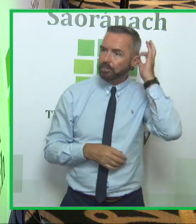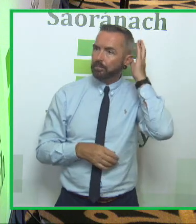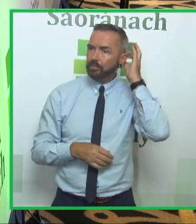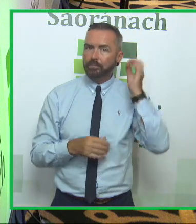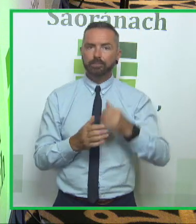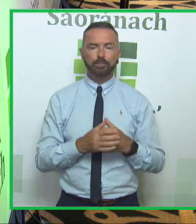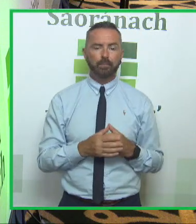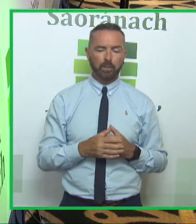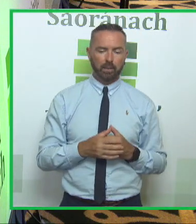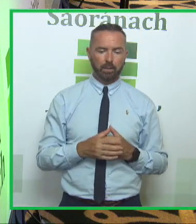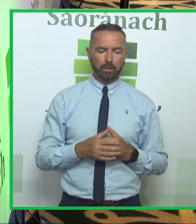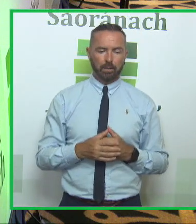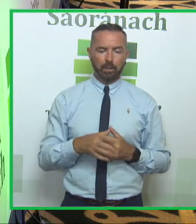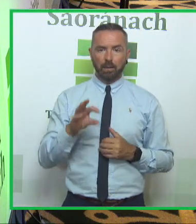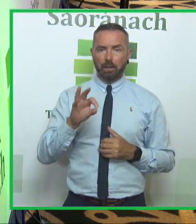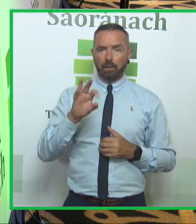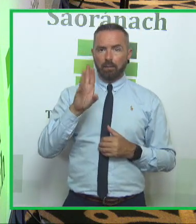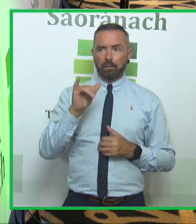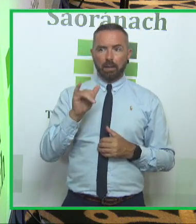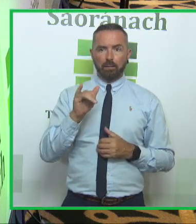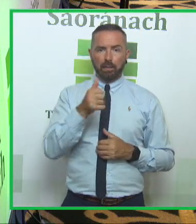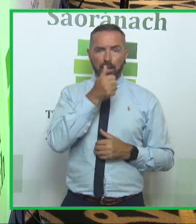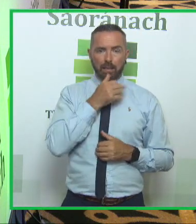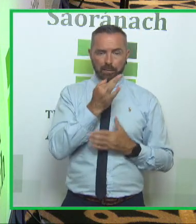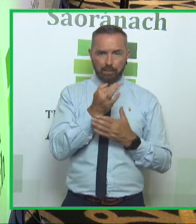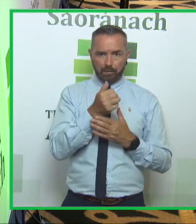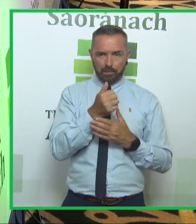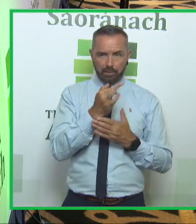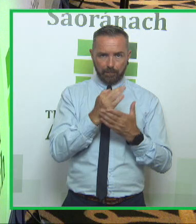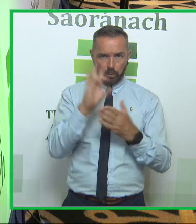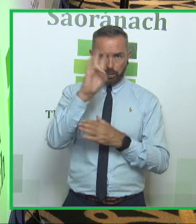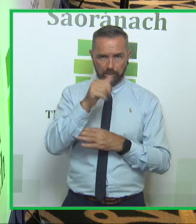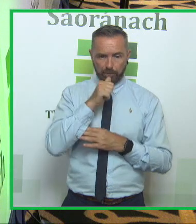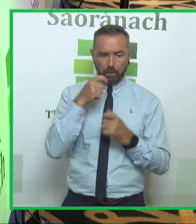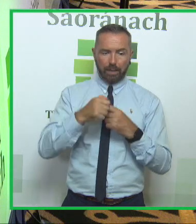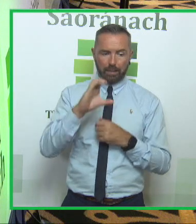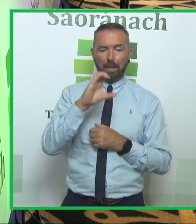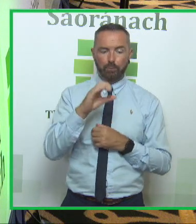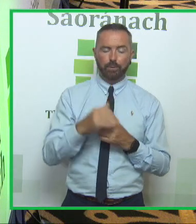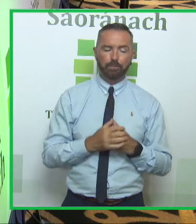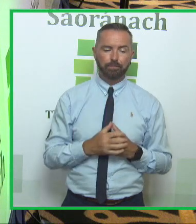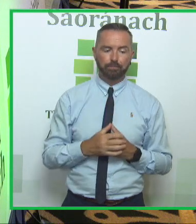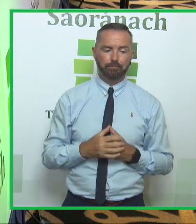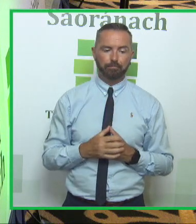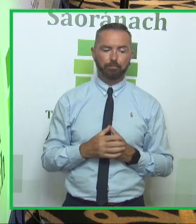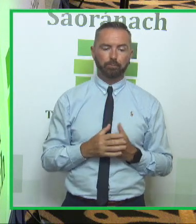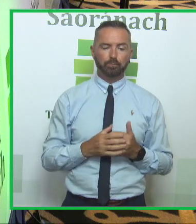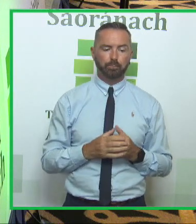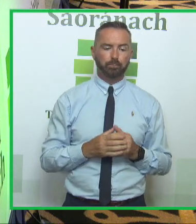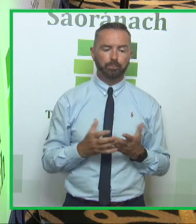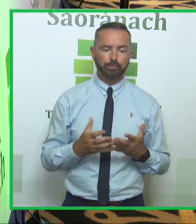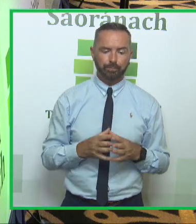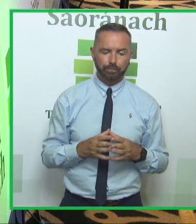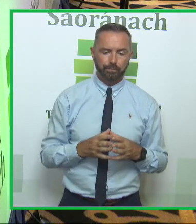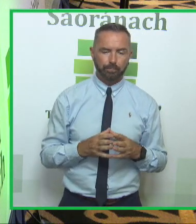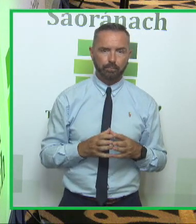and children, and also the issue of the refuge and the perpetrator, and then Catherine and the 100-bed unit? Unfortunately, we